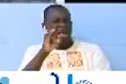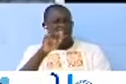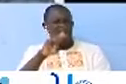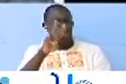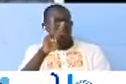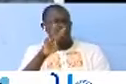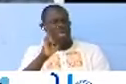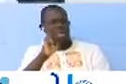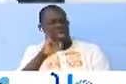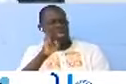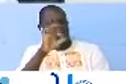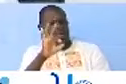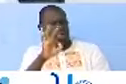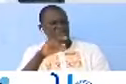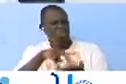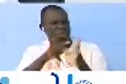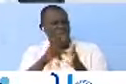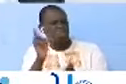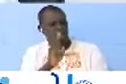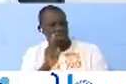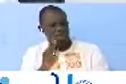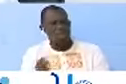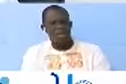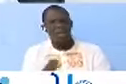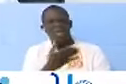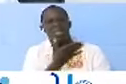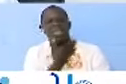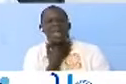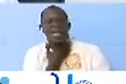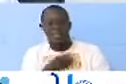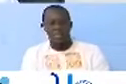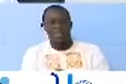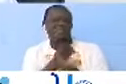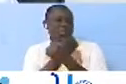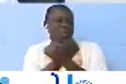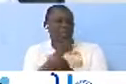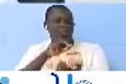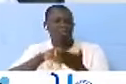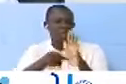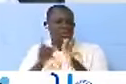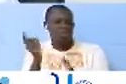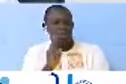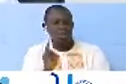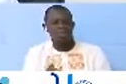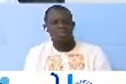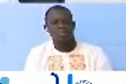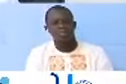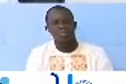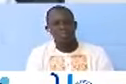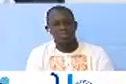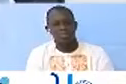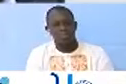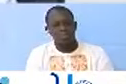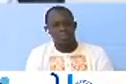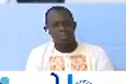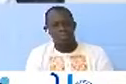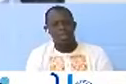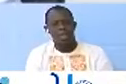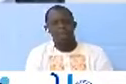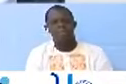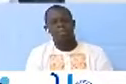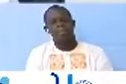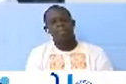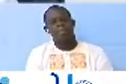fal din told asike non talon nola. Niko invest muna wodi and niko light detention wala mundi. Yeah, invest wala ko kisis dilago.